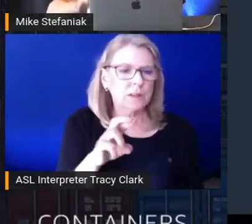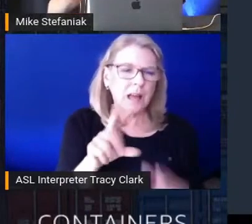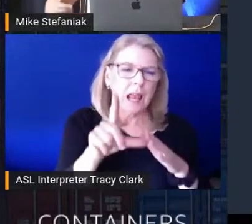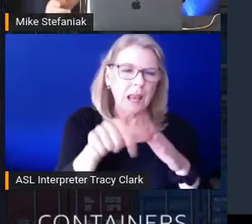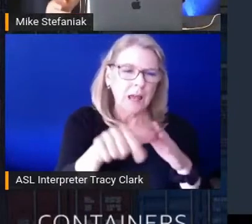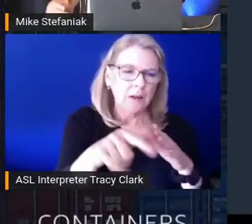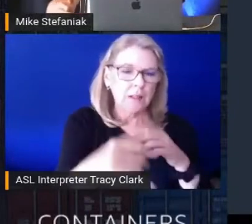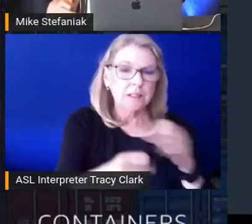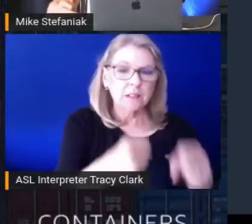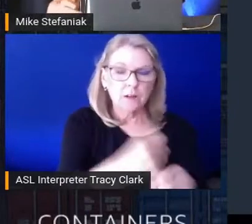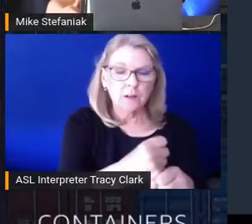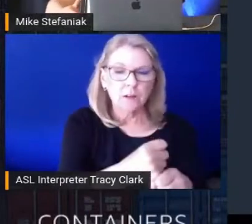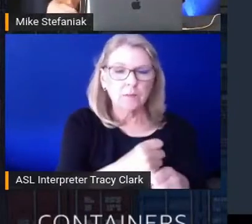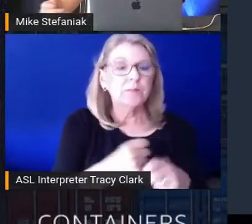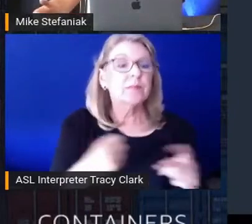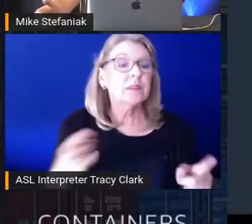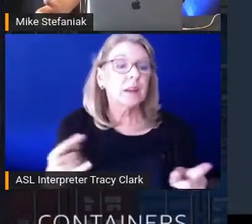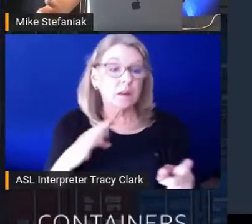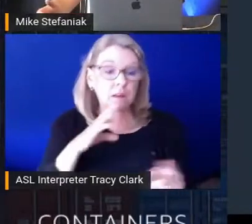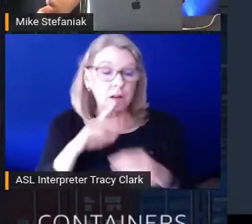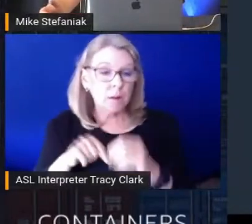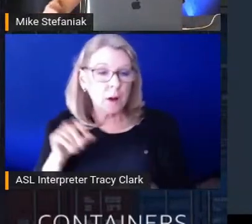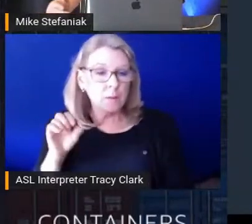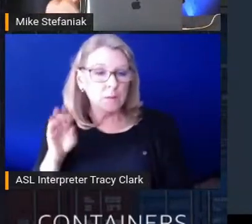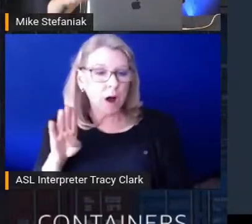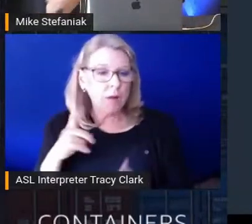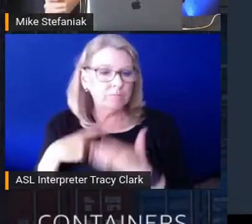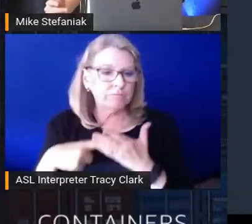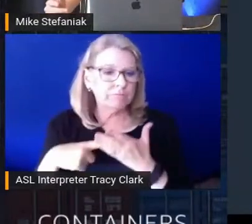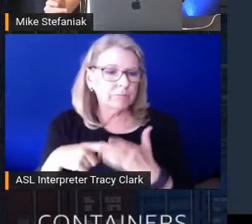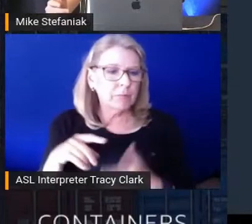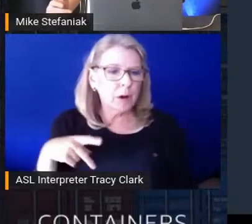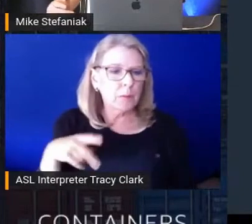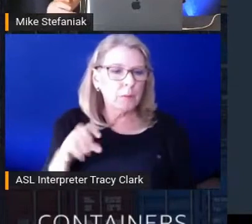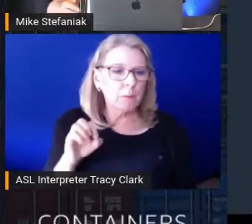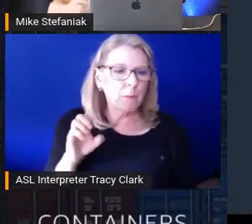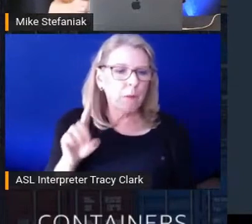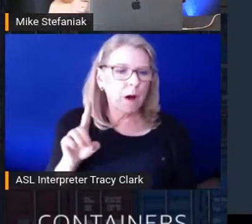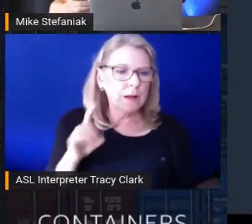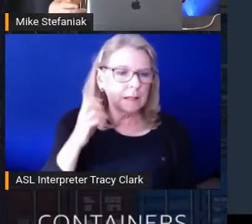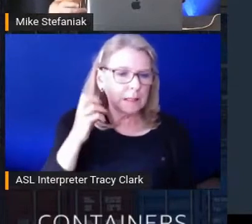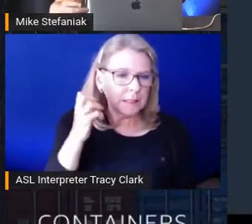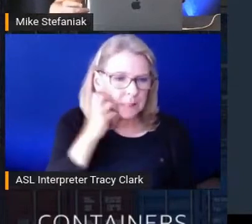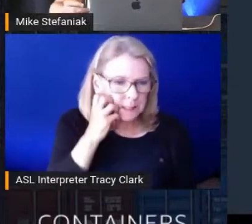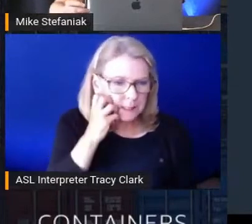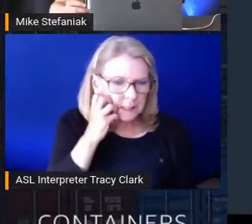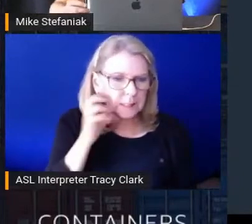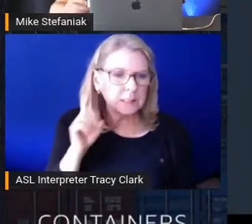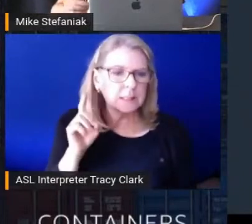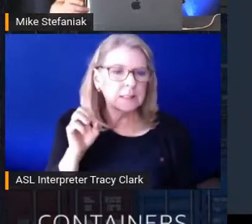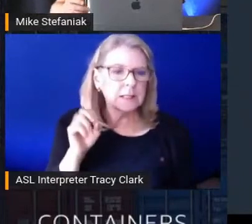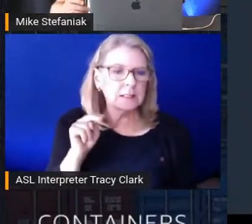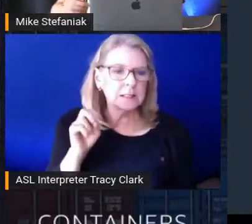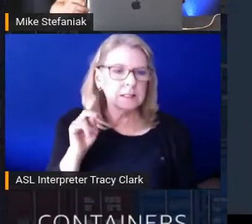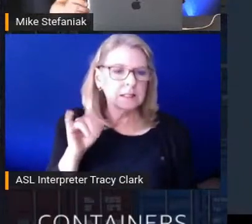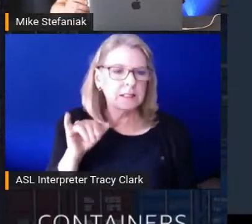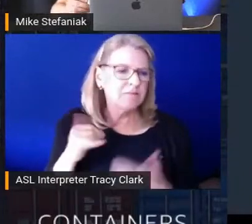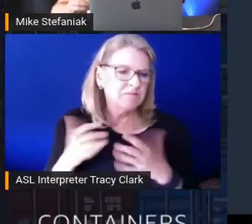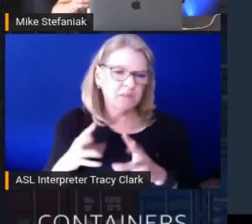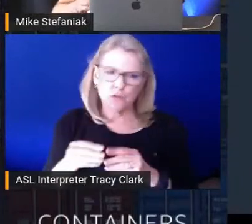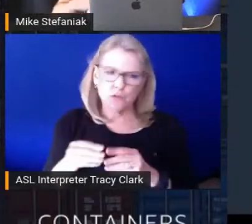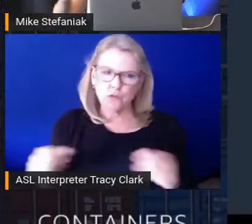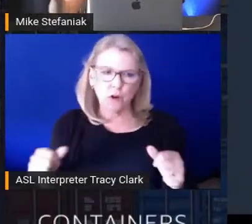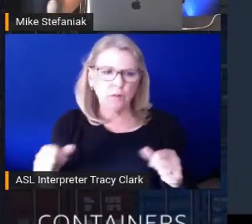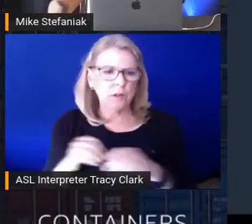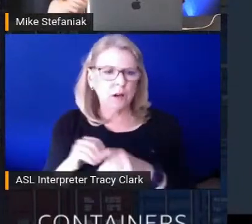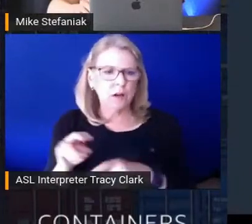While pod density, that problem has been solved at the node level, customers are running into IP challenges